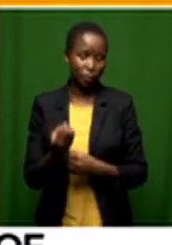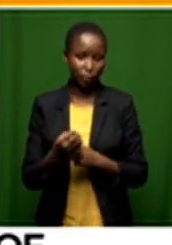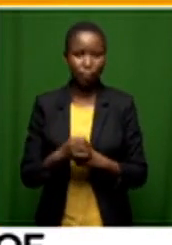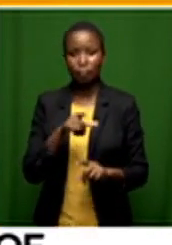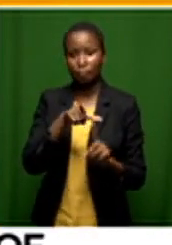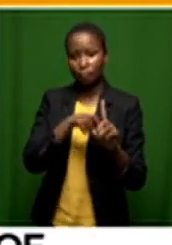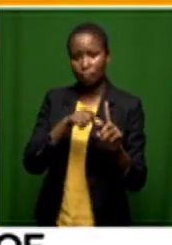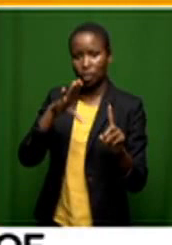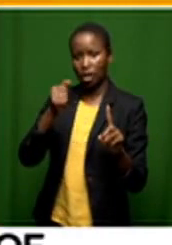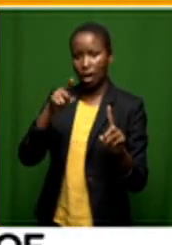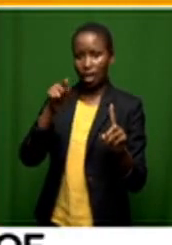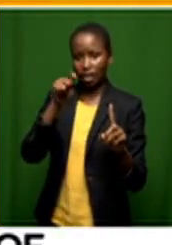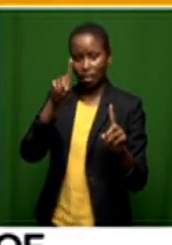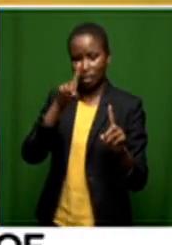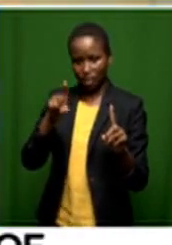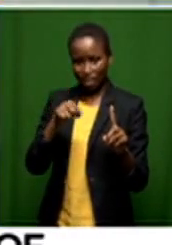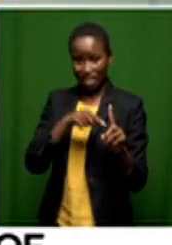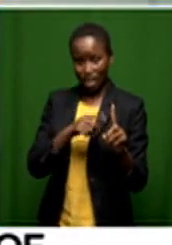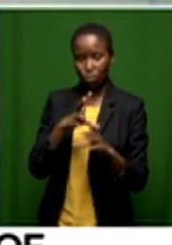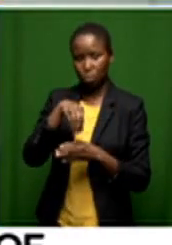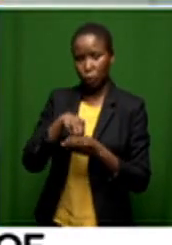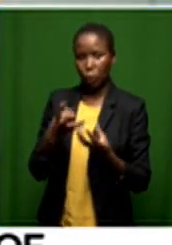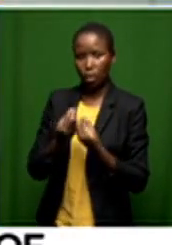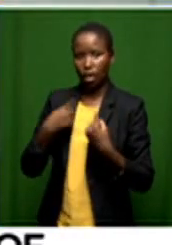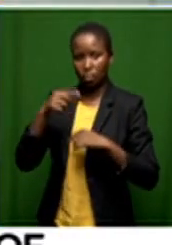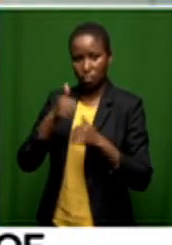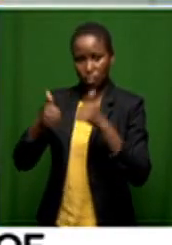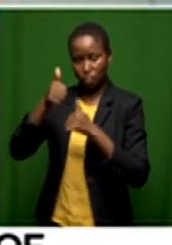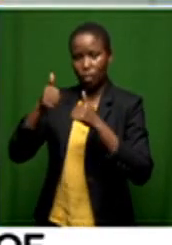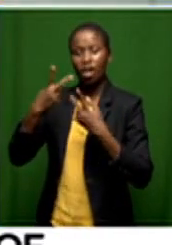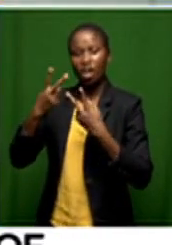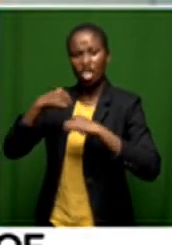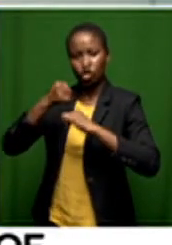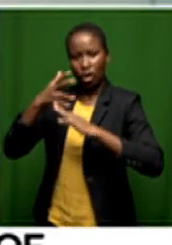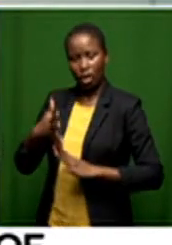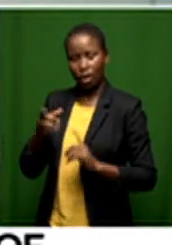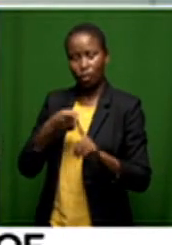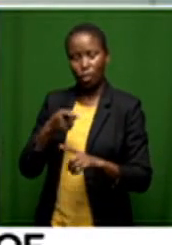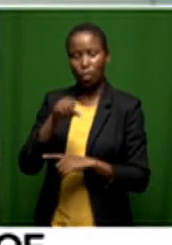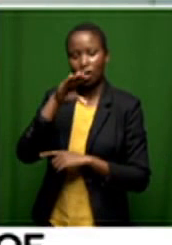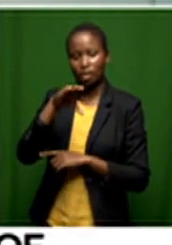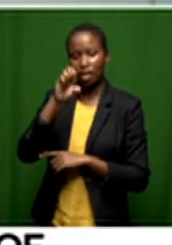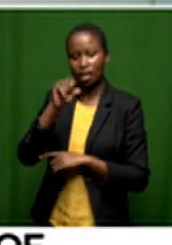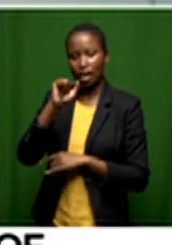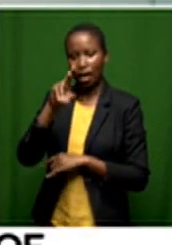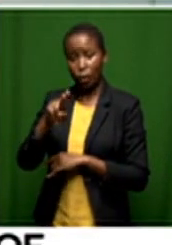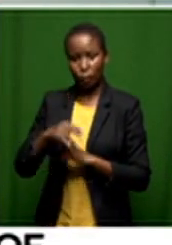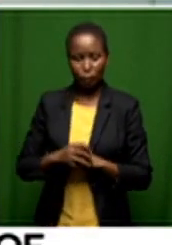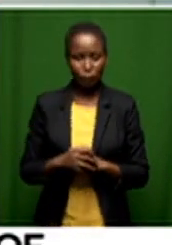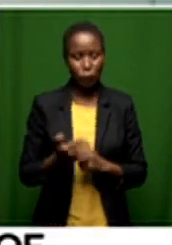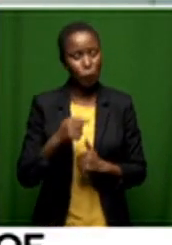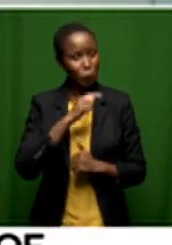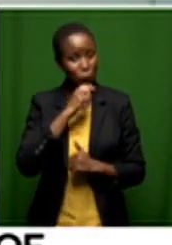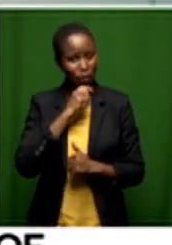senior engineer at the CSIR, joins us now to discuss this. Good to see you, Joanne. Thanks for joining us. Good morning, and good morning to